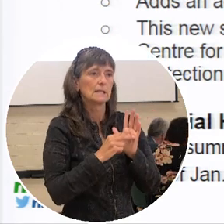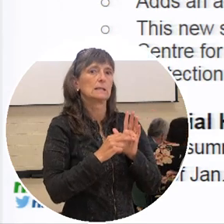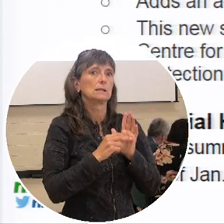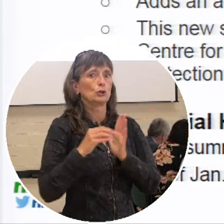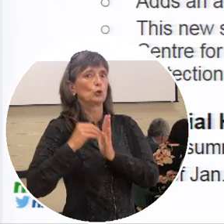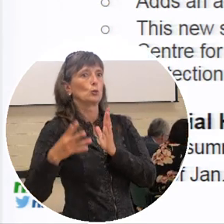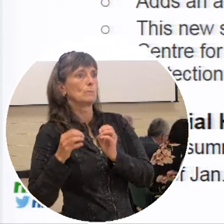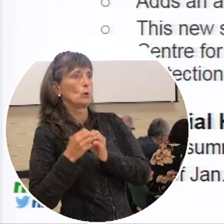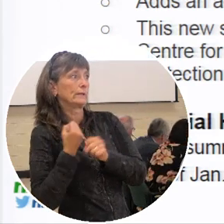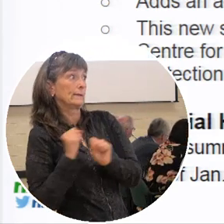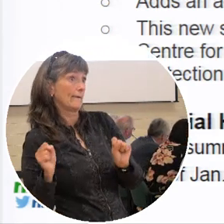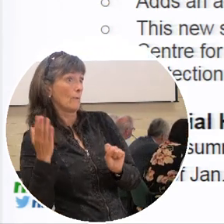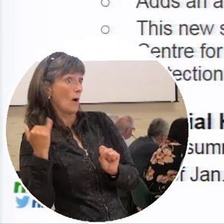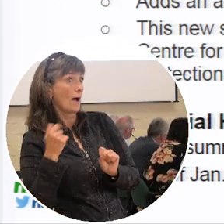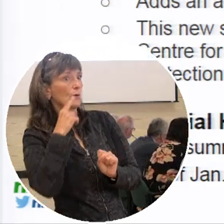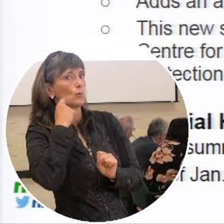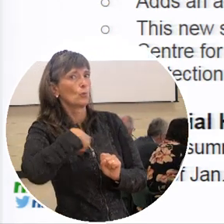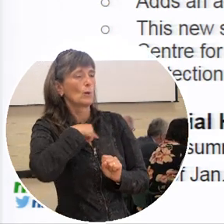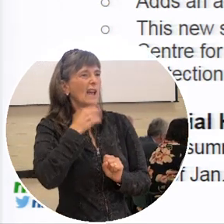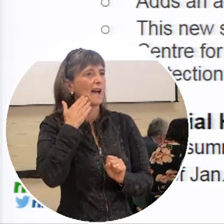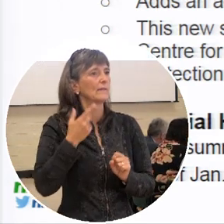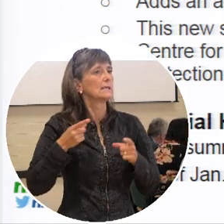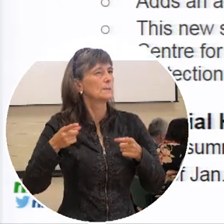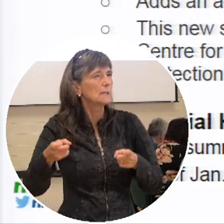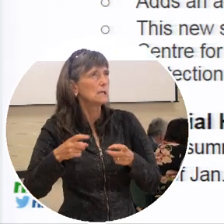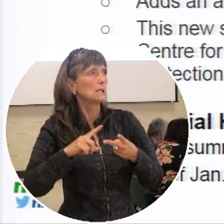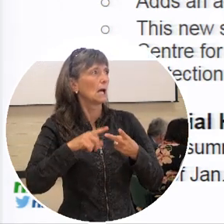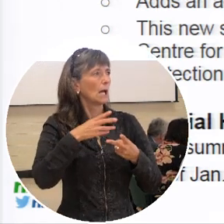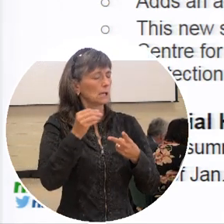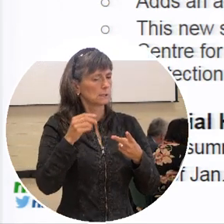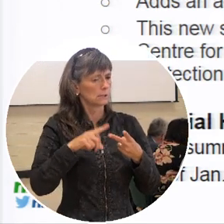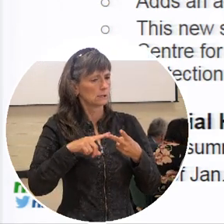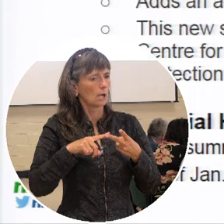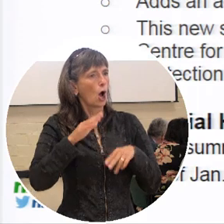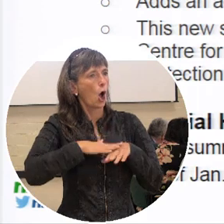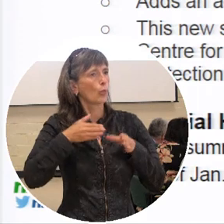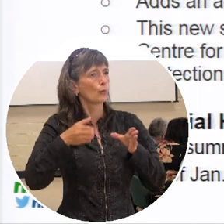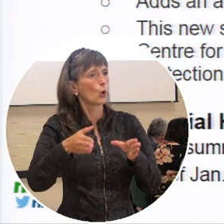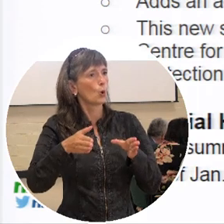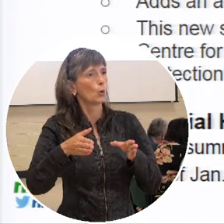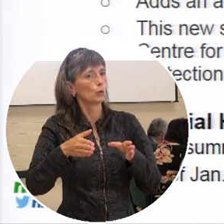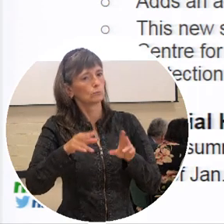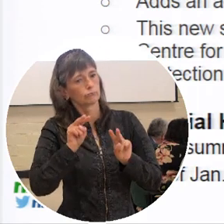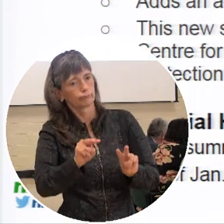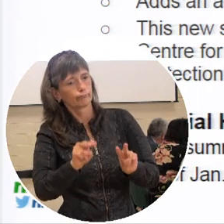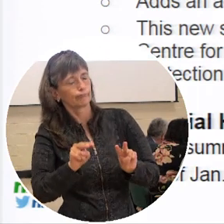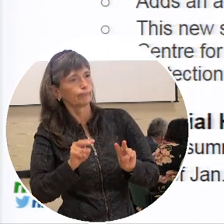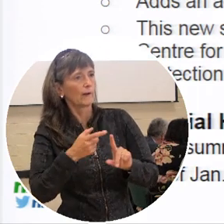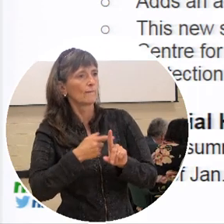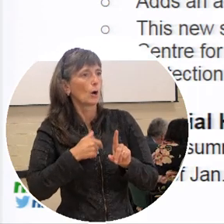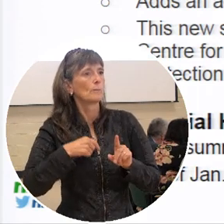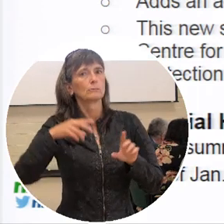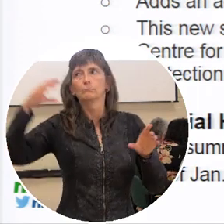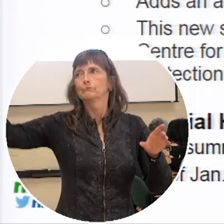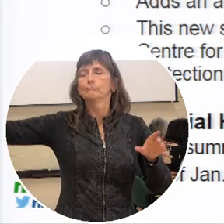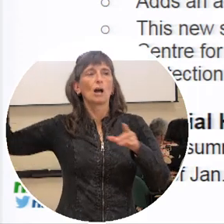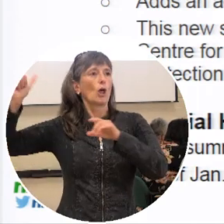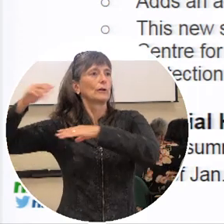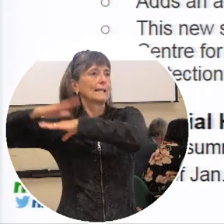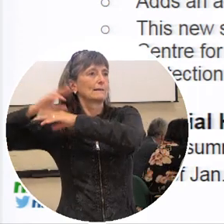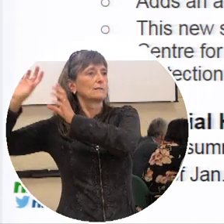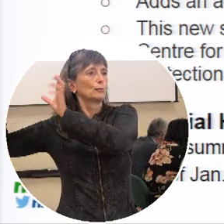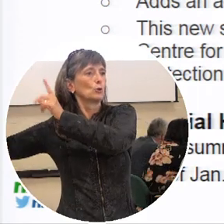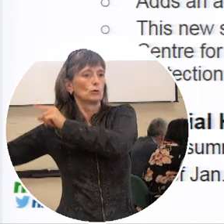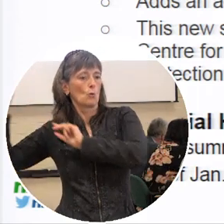have route metrics such as speed and allow for on-the-road performance monitoring from a remote desktop.